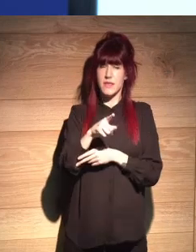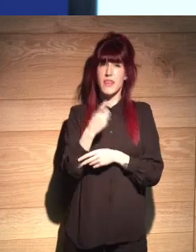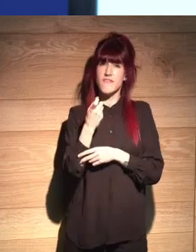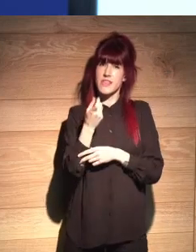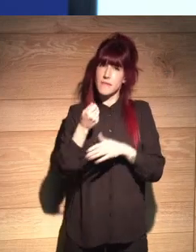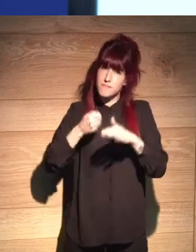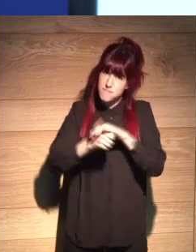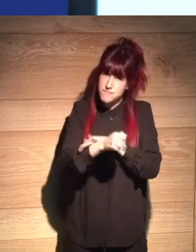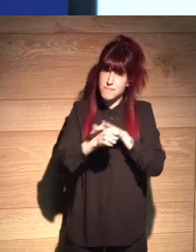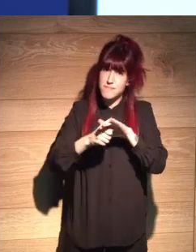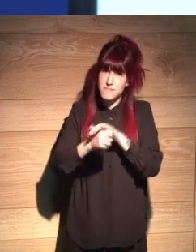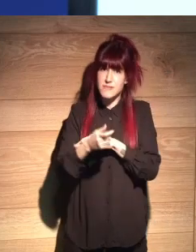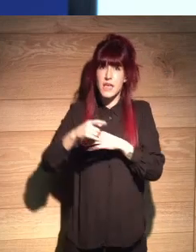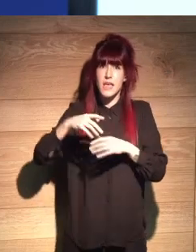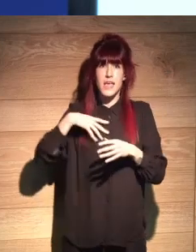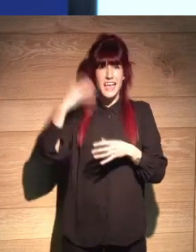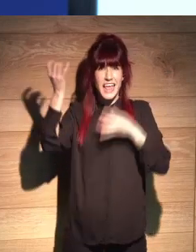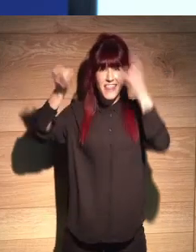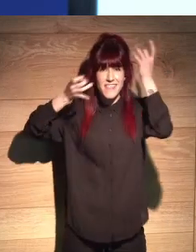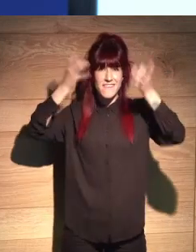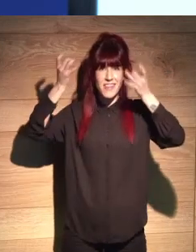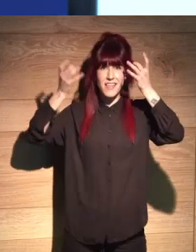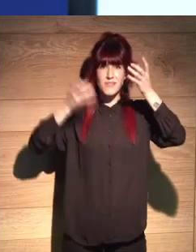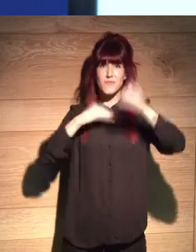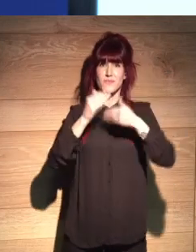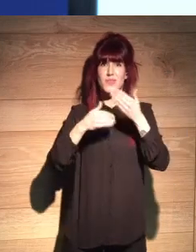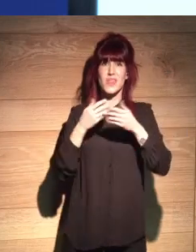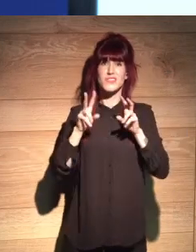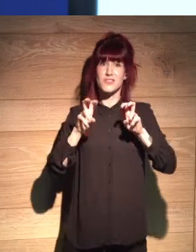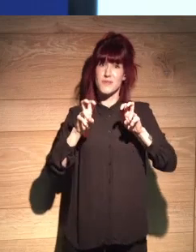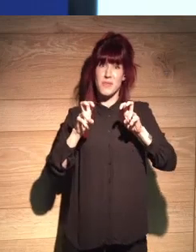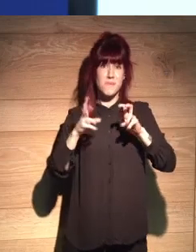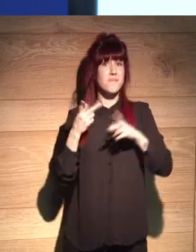creativity in the innovation process, and we need to include even more in